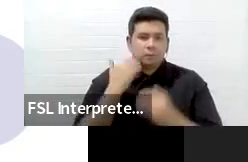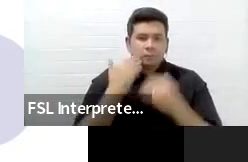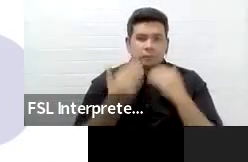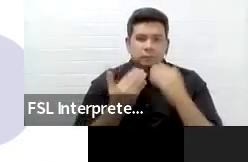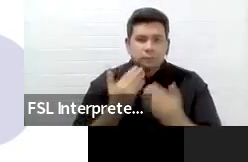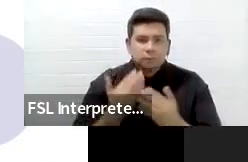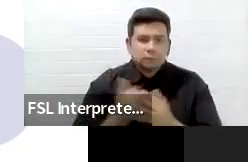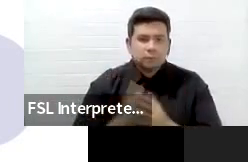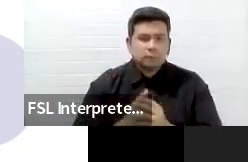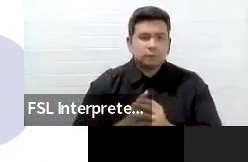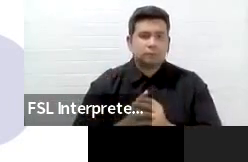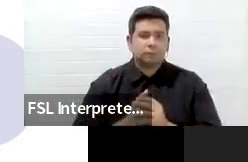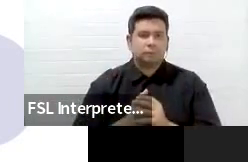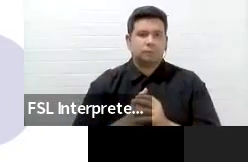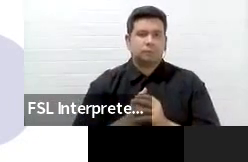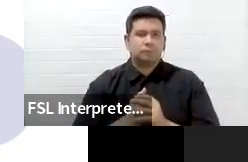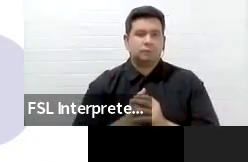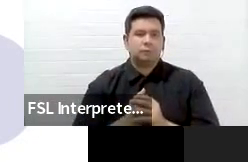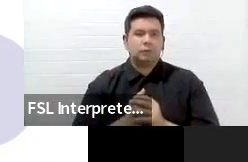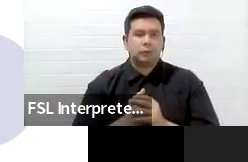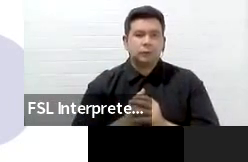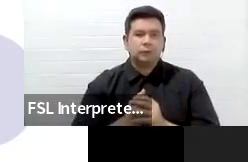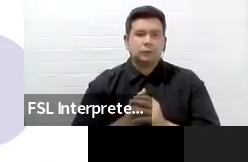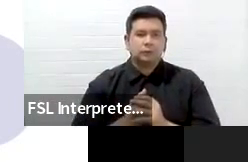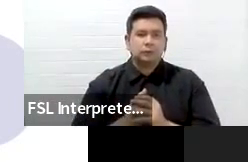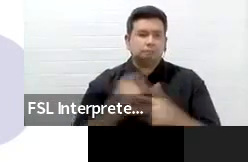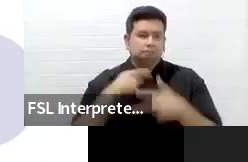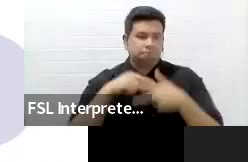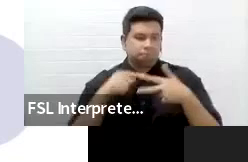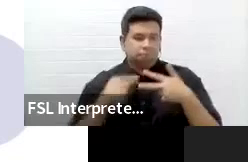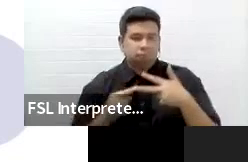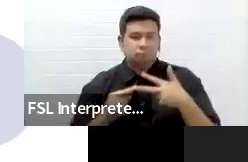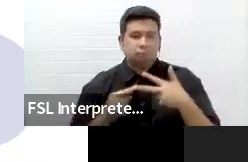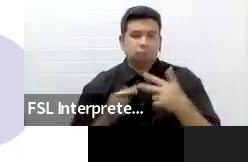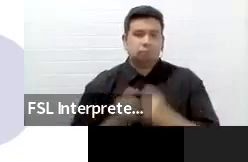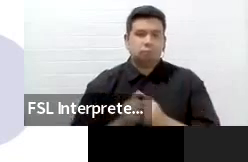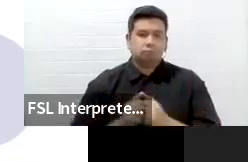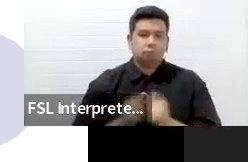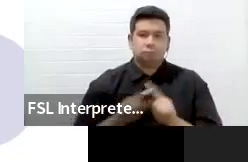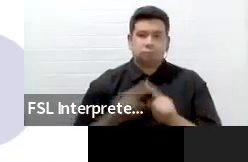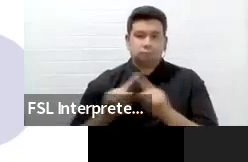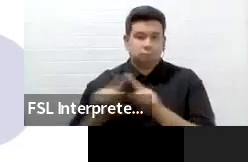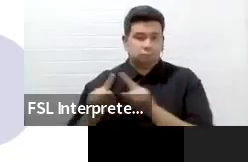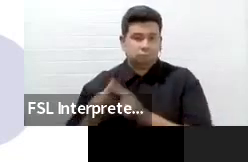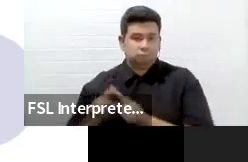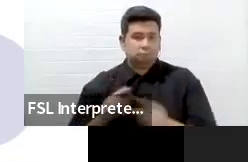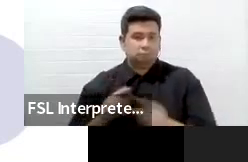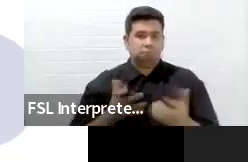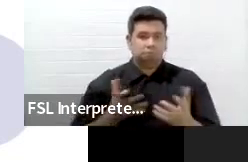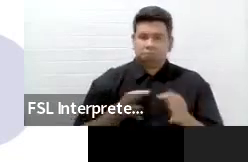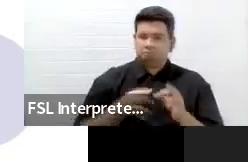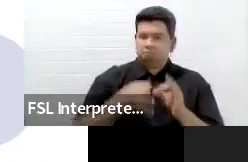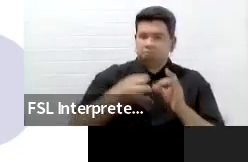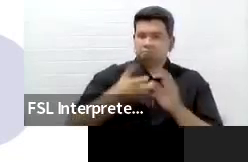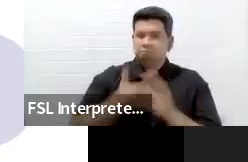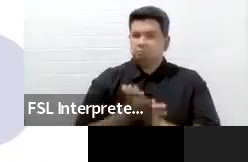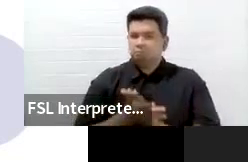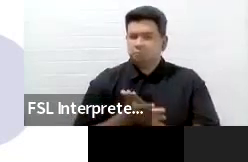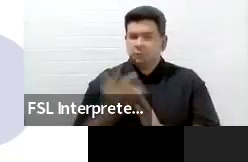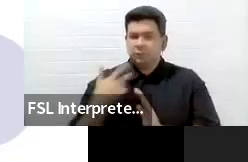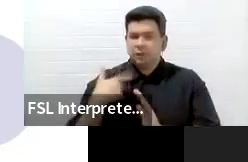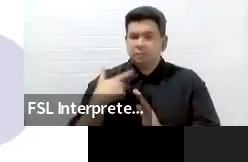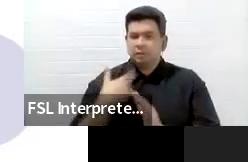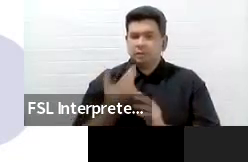divergent approaches, contending forces and different interpretations to the pandemic. In one narrative, there was